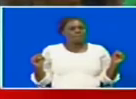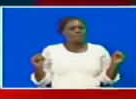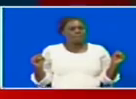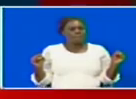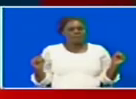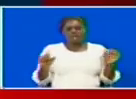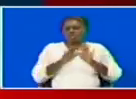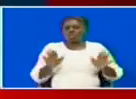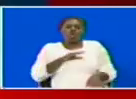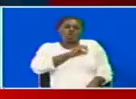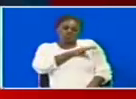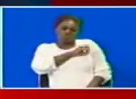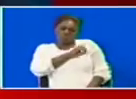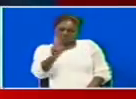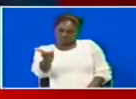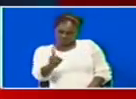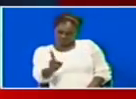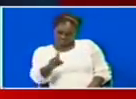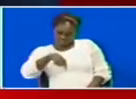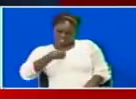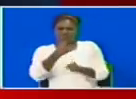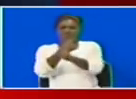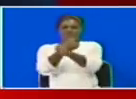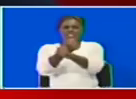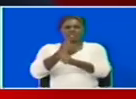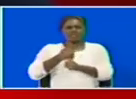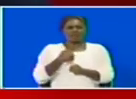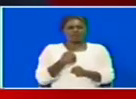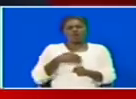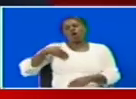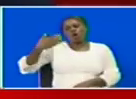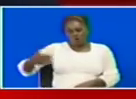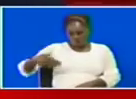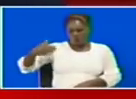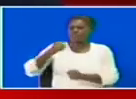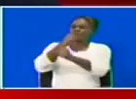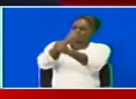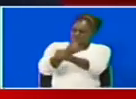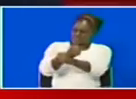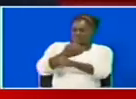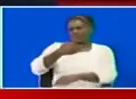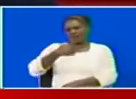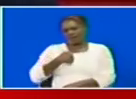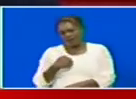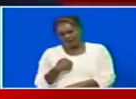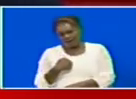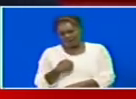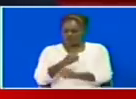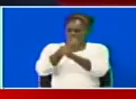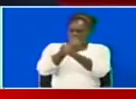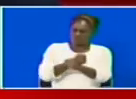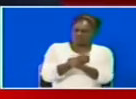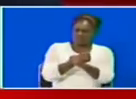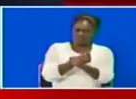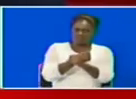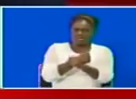there should be no fear we are protected and we will always be protected we will be protected